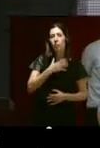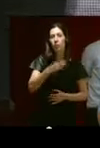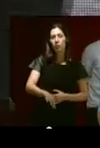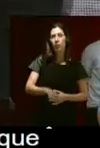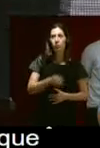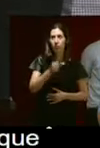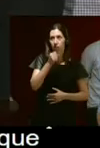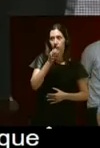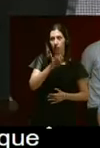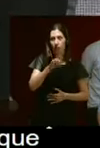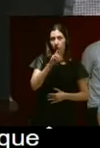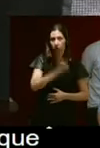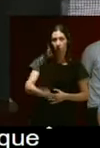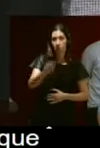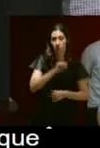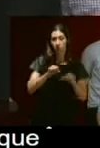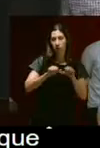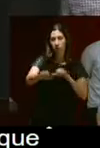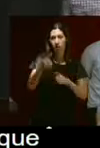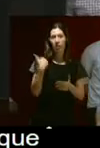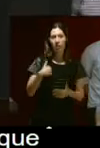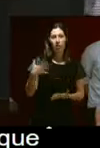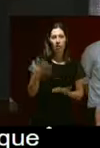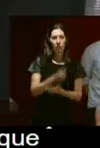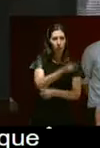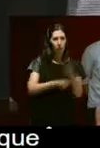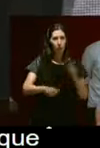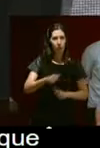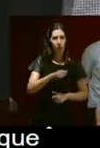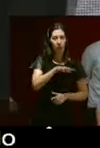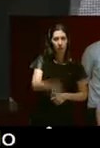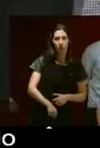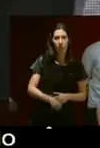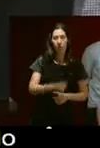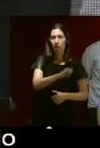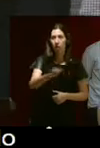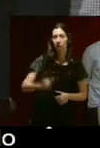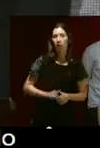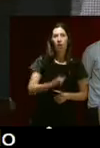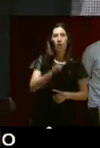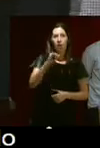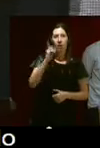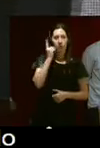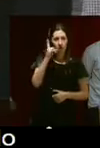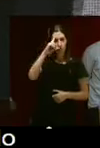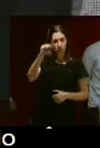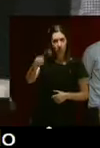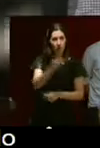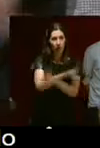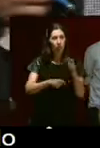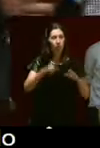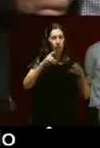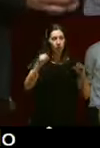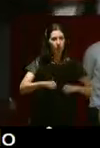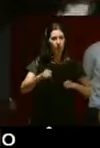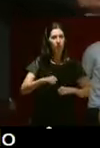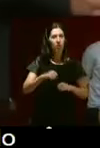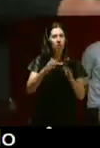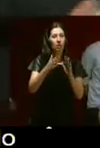So perhaps 15 years down the road, when everybody has a smartphone, or 20